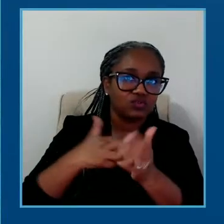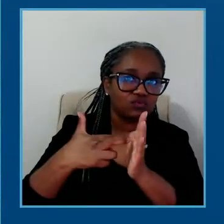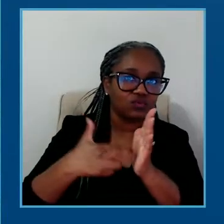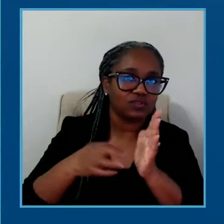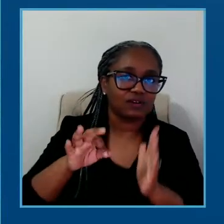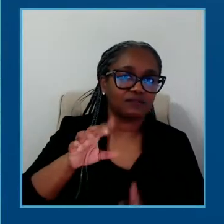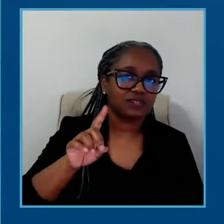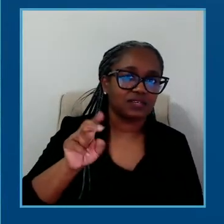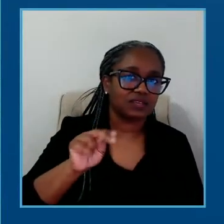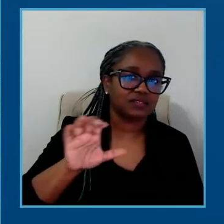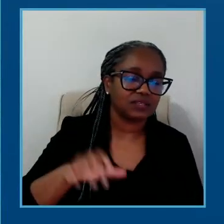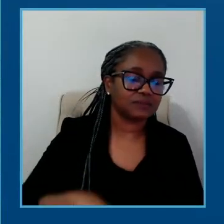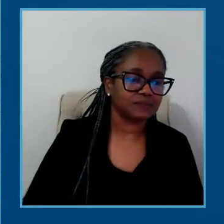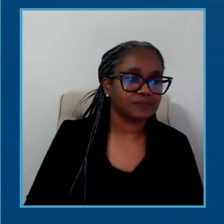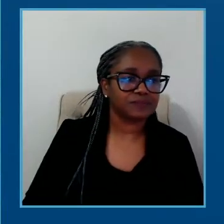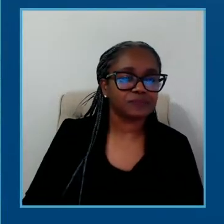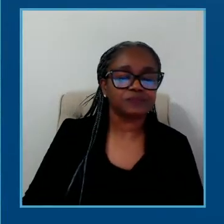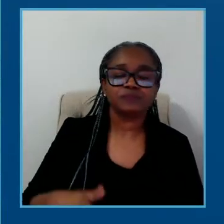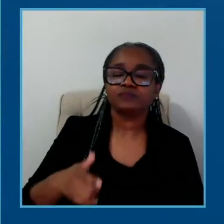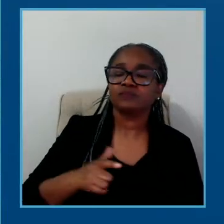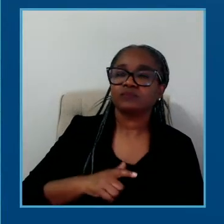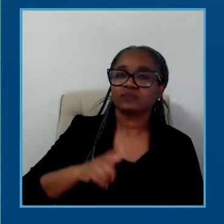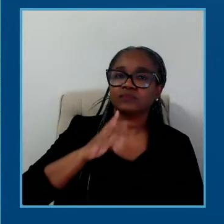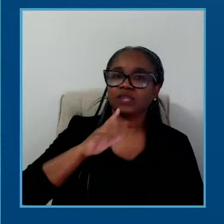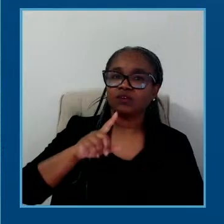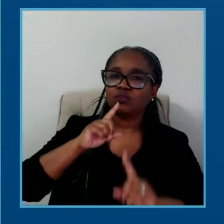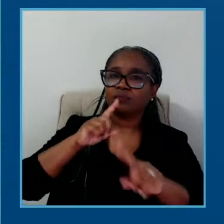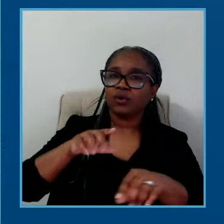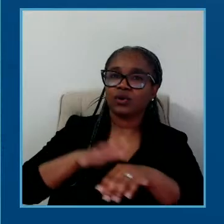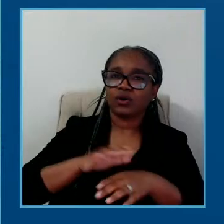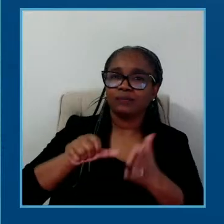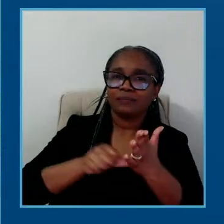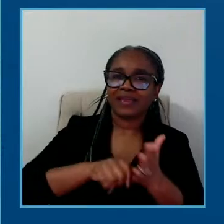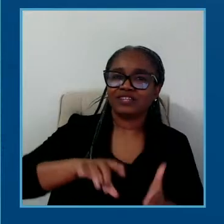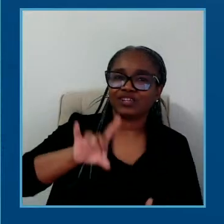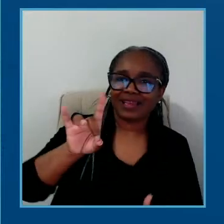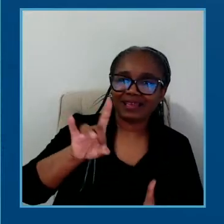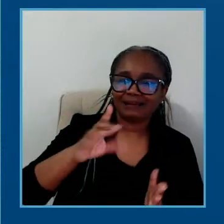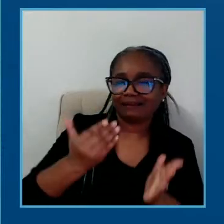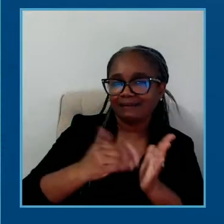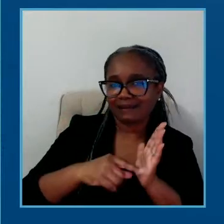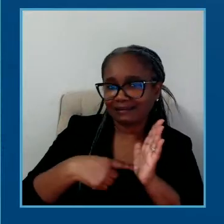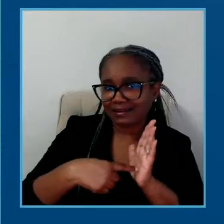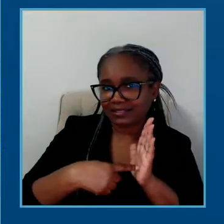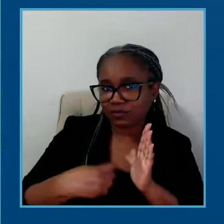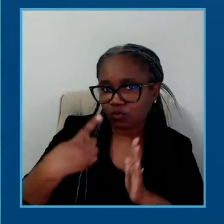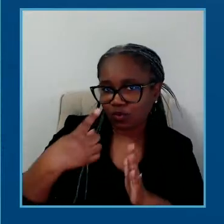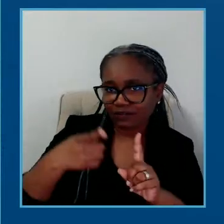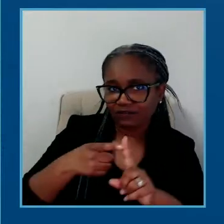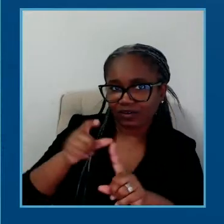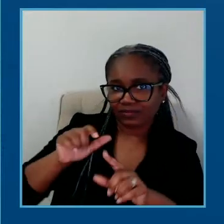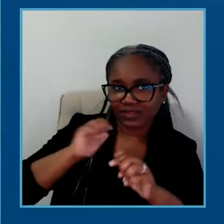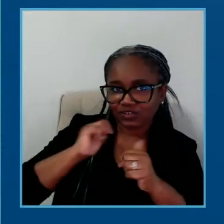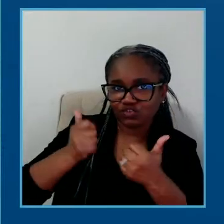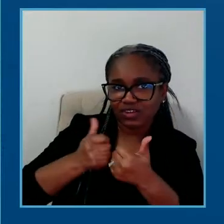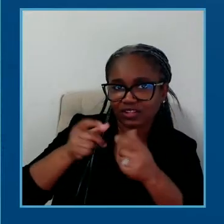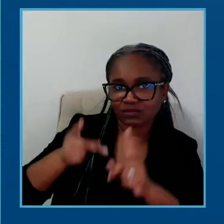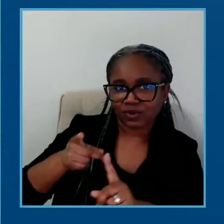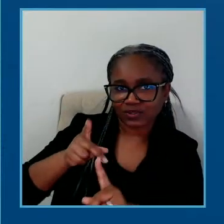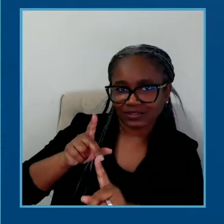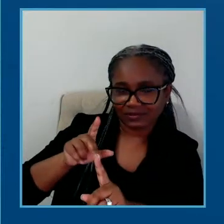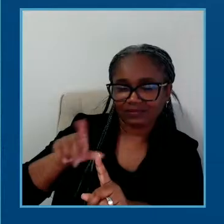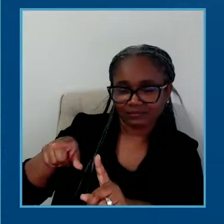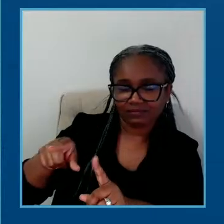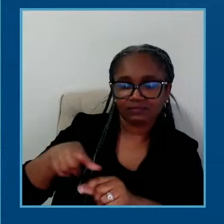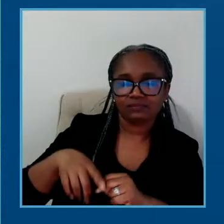Your report on page 8, again, exhibit 1 of the challenging party, you state how to properly